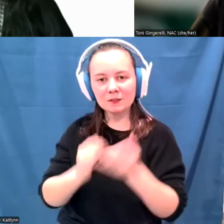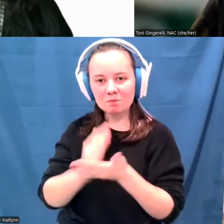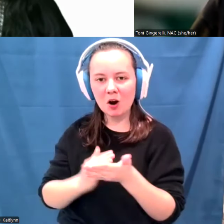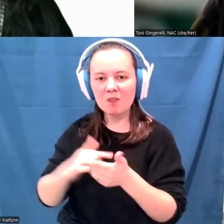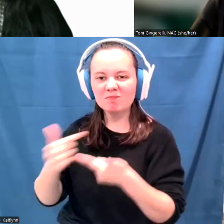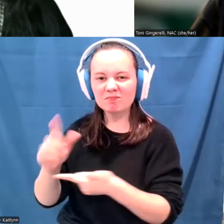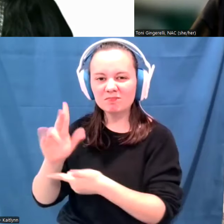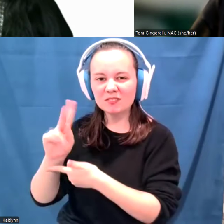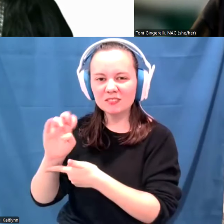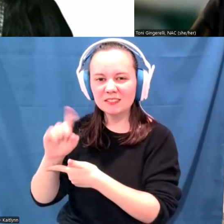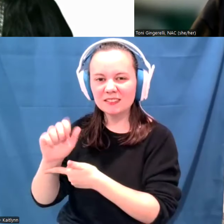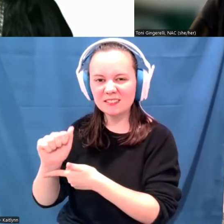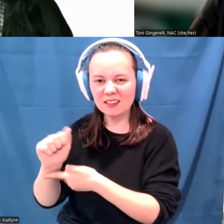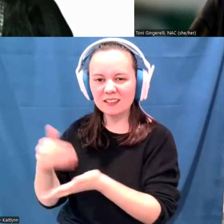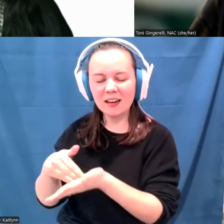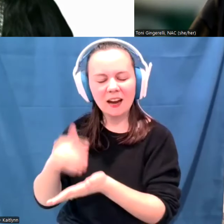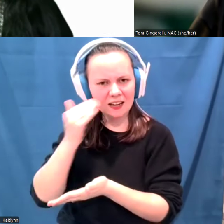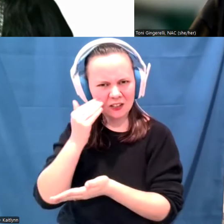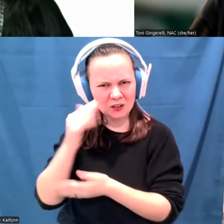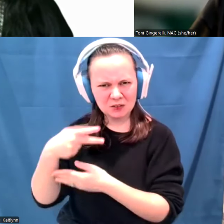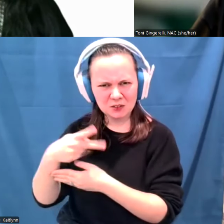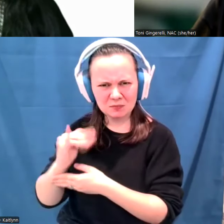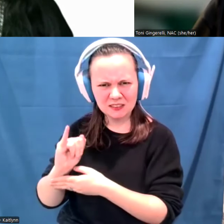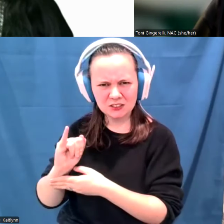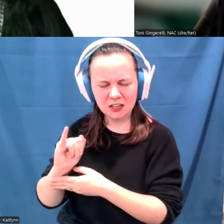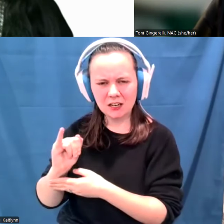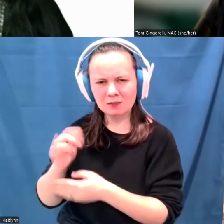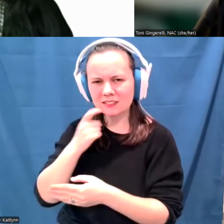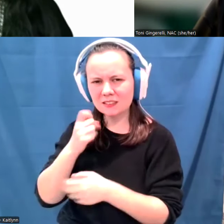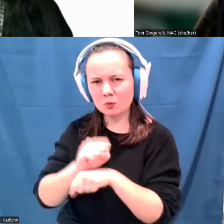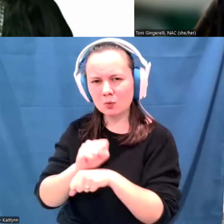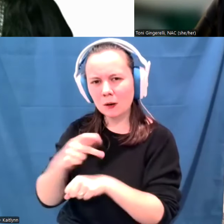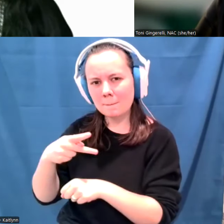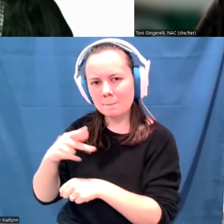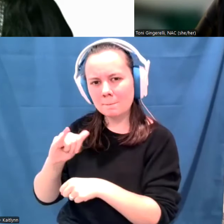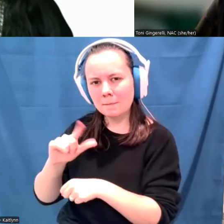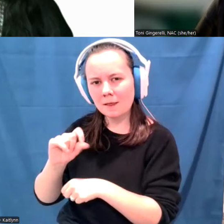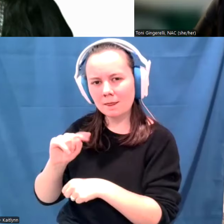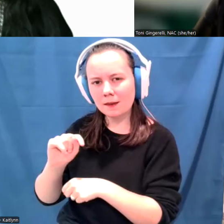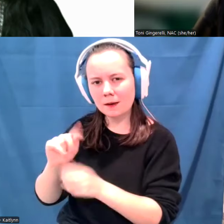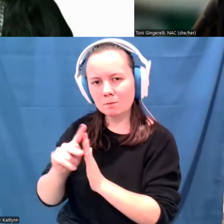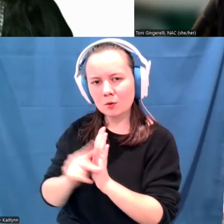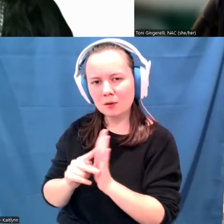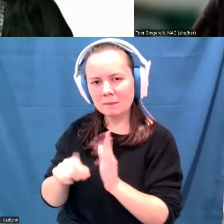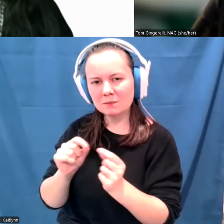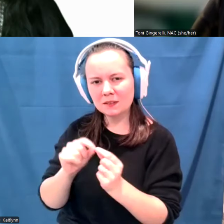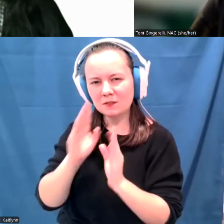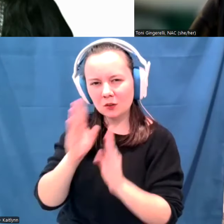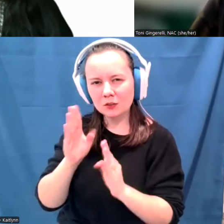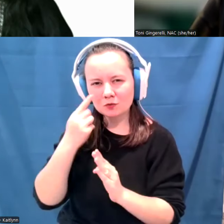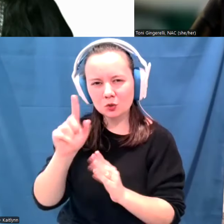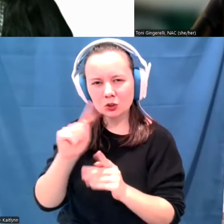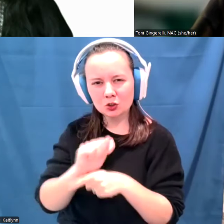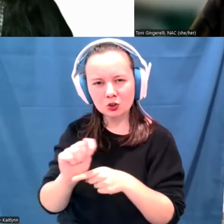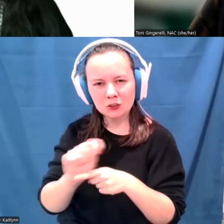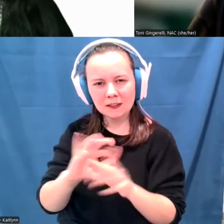is I know PHI has been working on a pilot program specifically focused on training